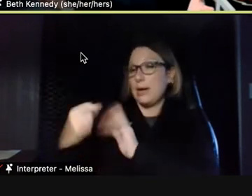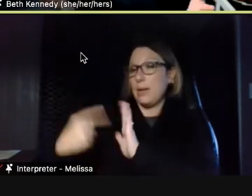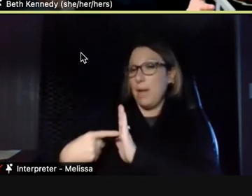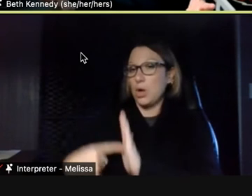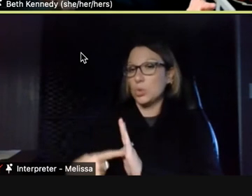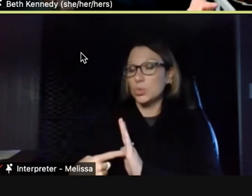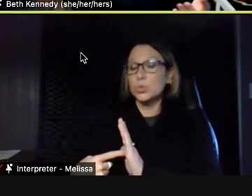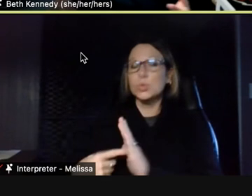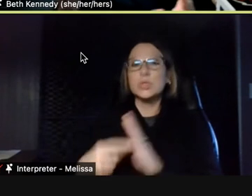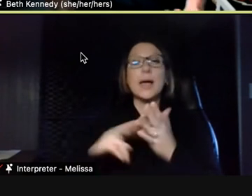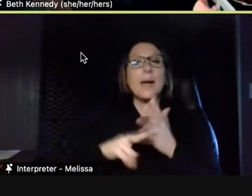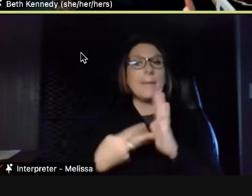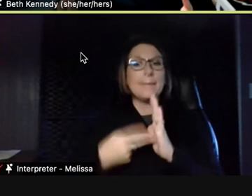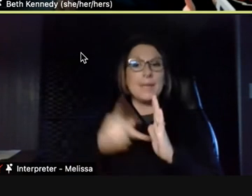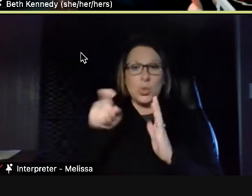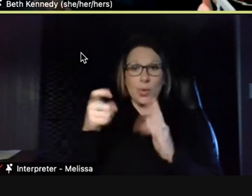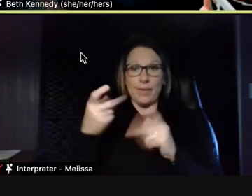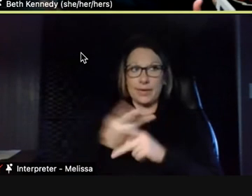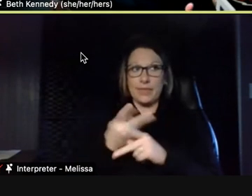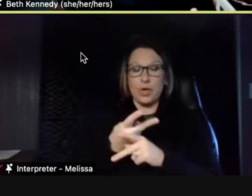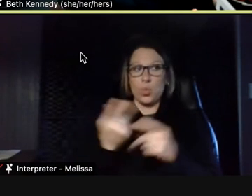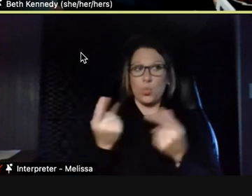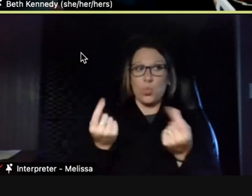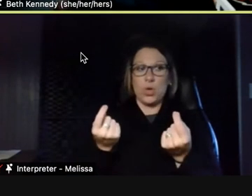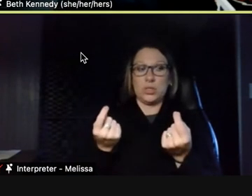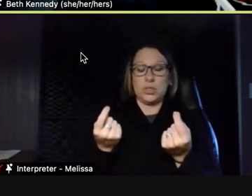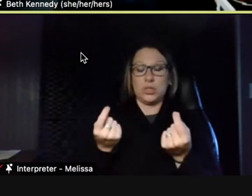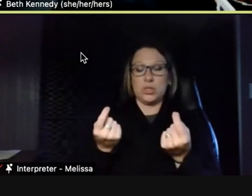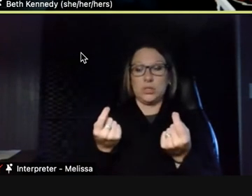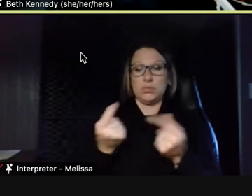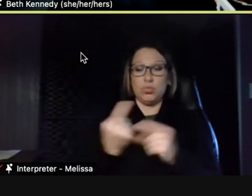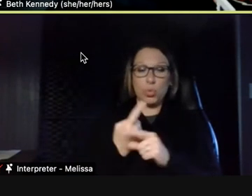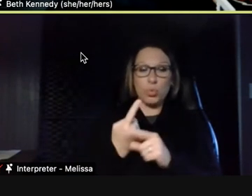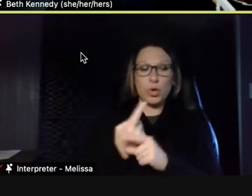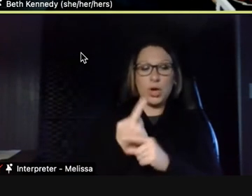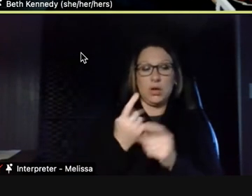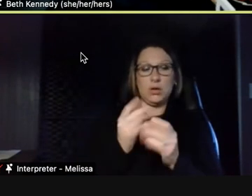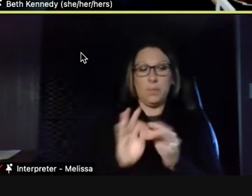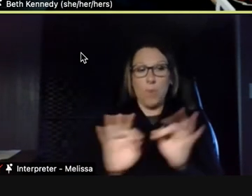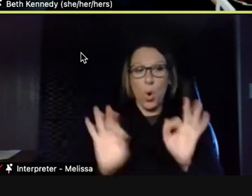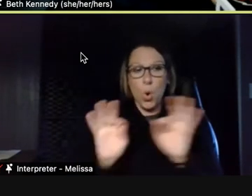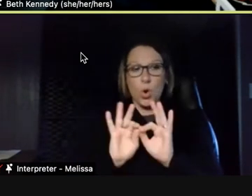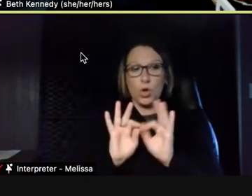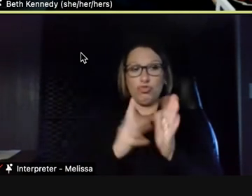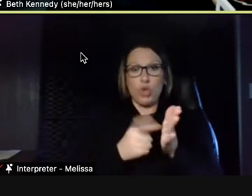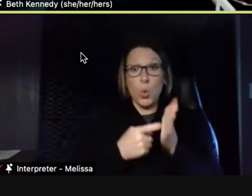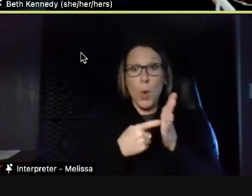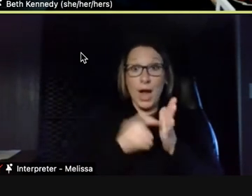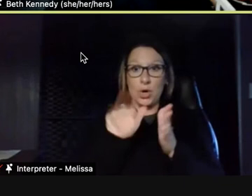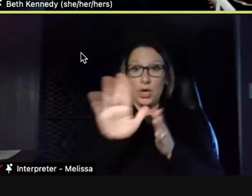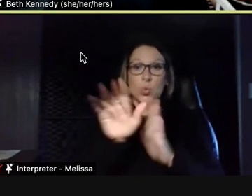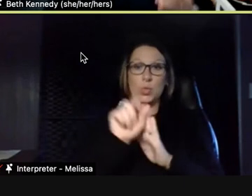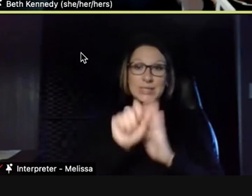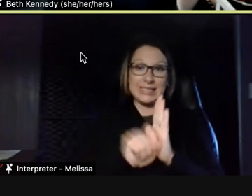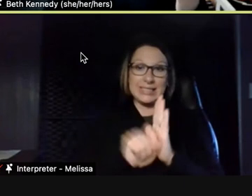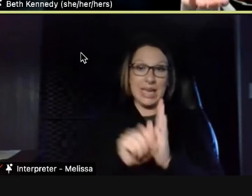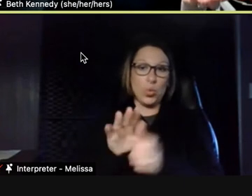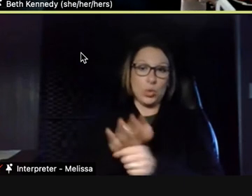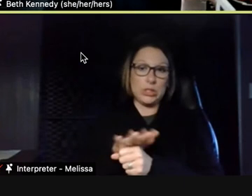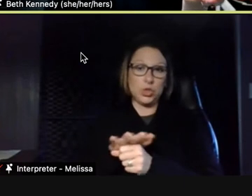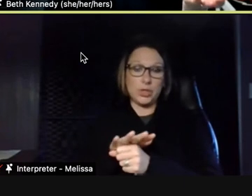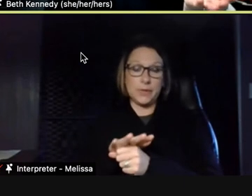what is relevant and important and what is required within your state or district. So